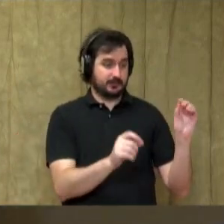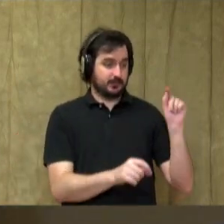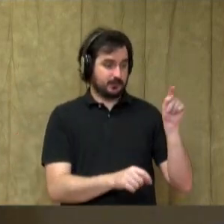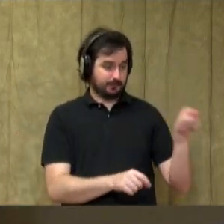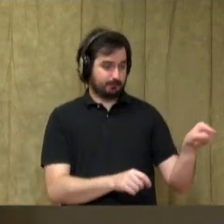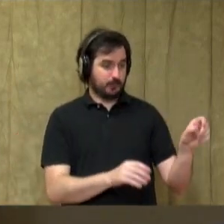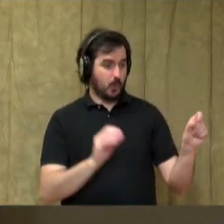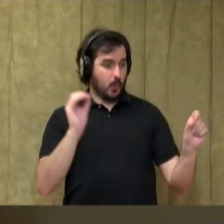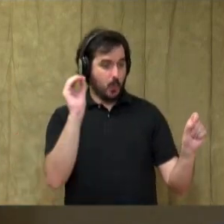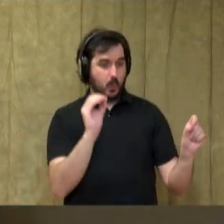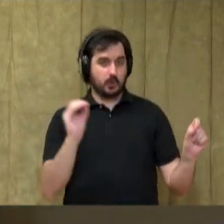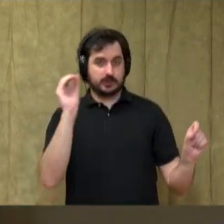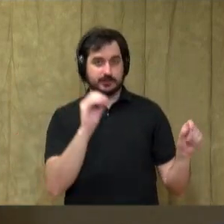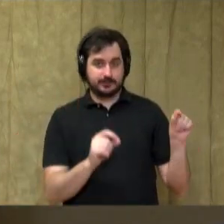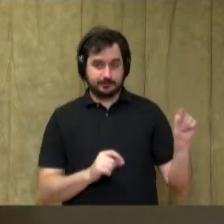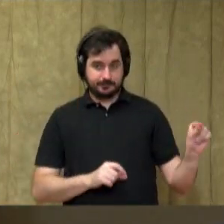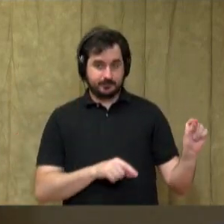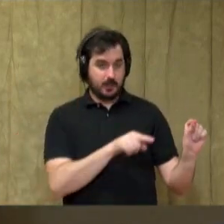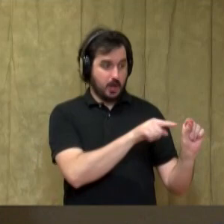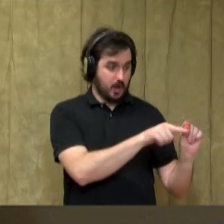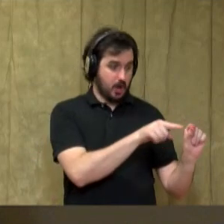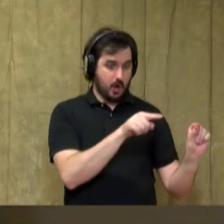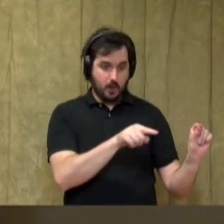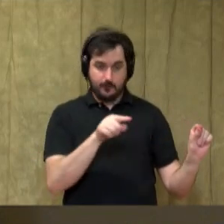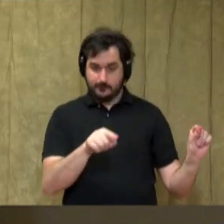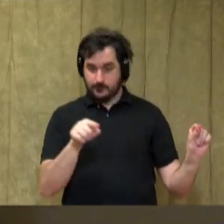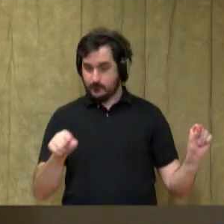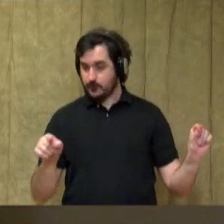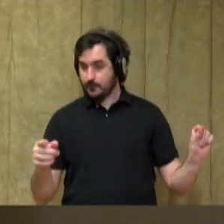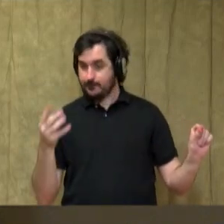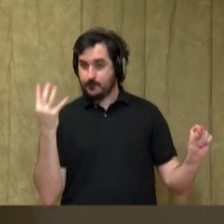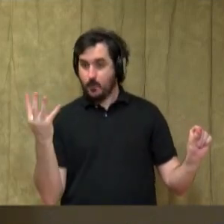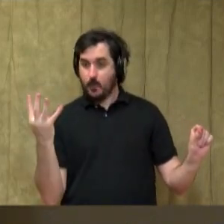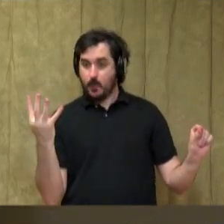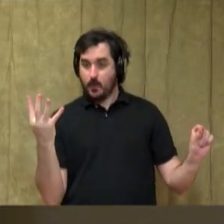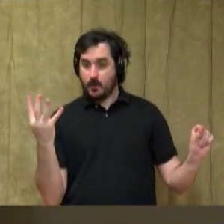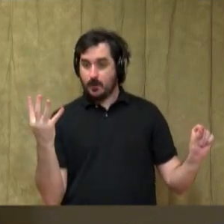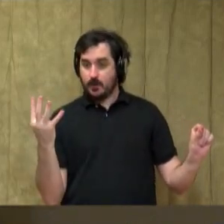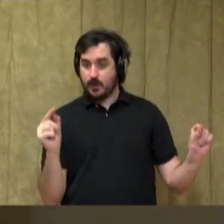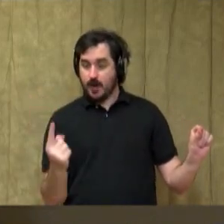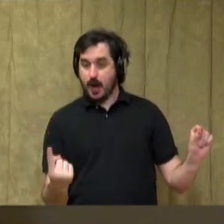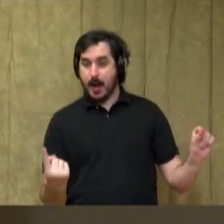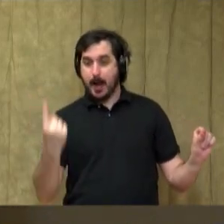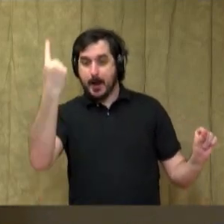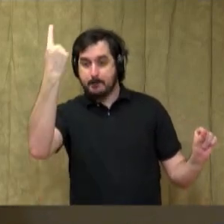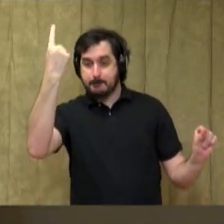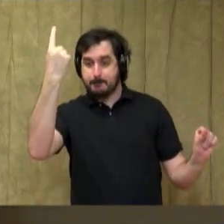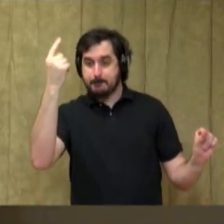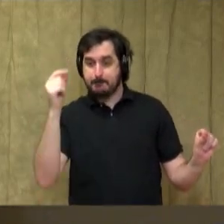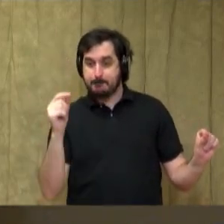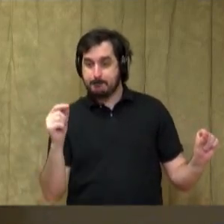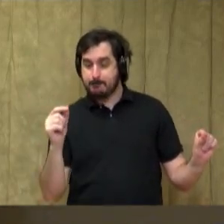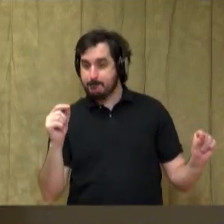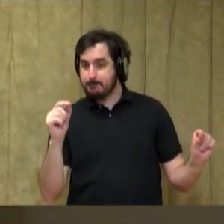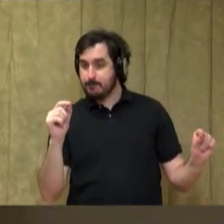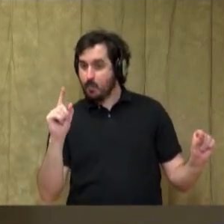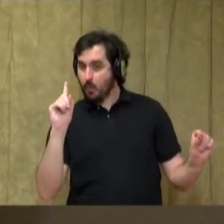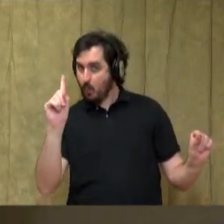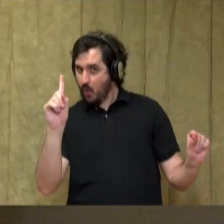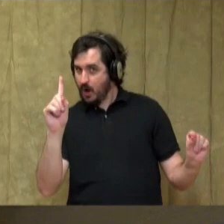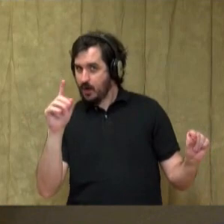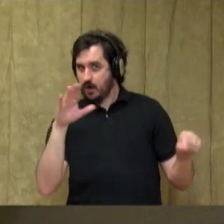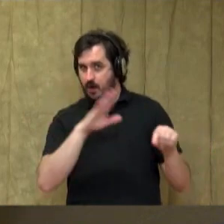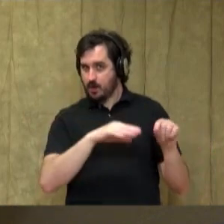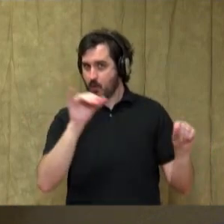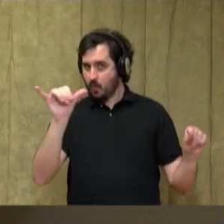over 4 on the X-axis and up 1 on the